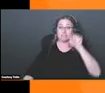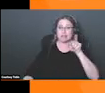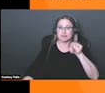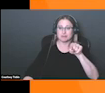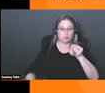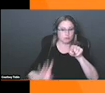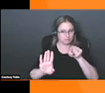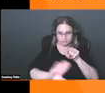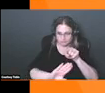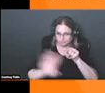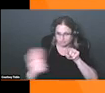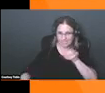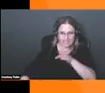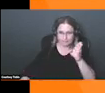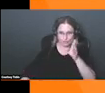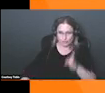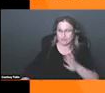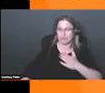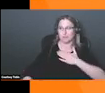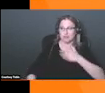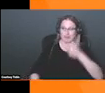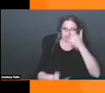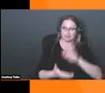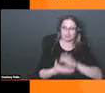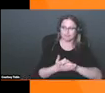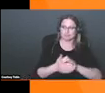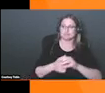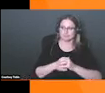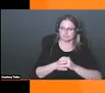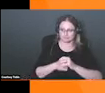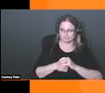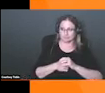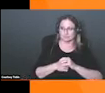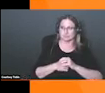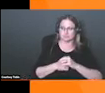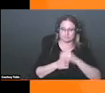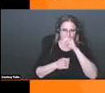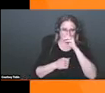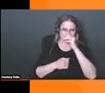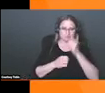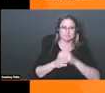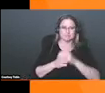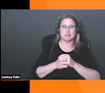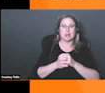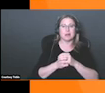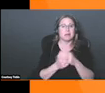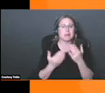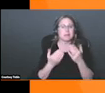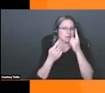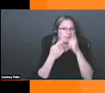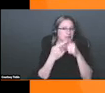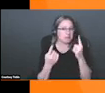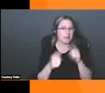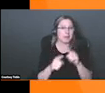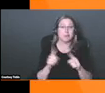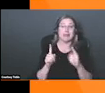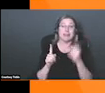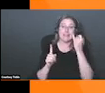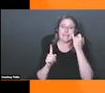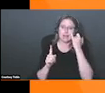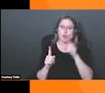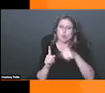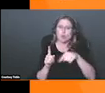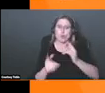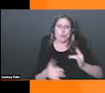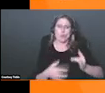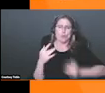ever. That's what I stand by. You may not agree. I know some people don't agree, but you're really excited about your project, but the